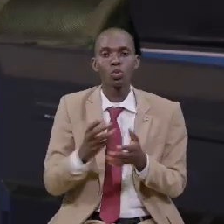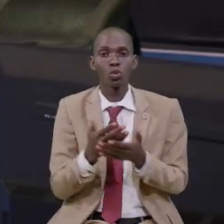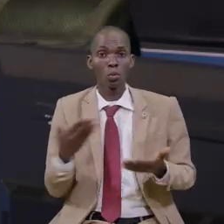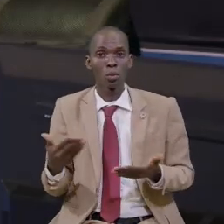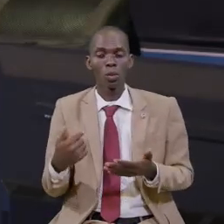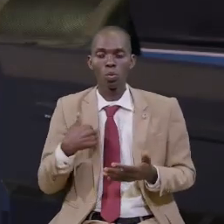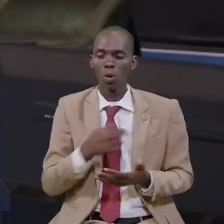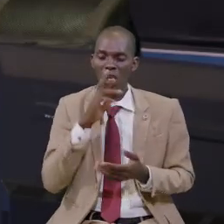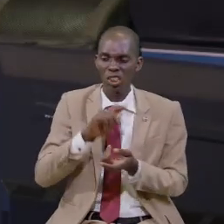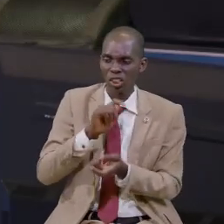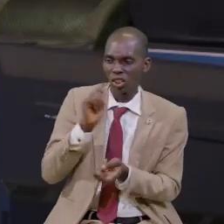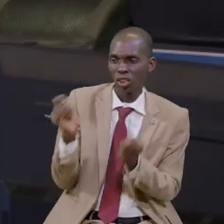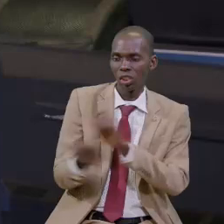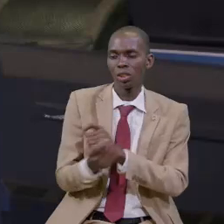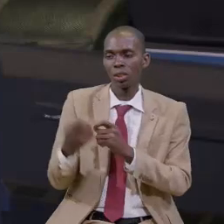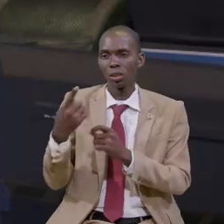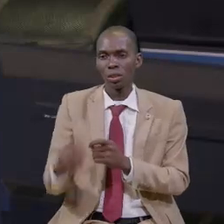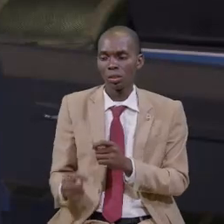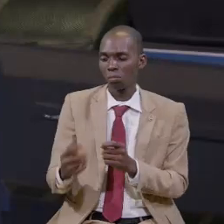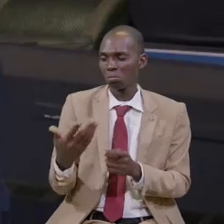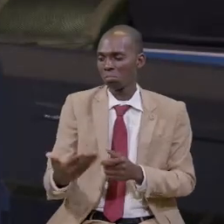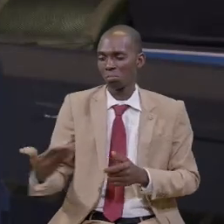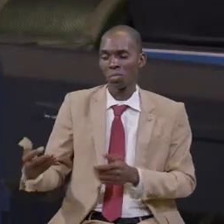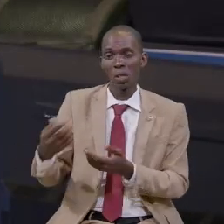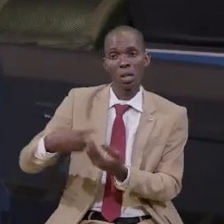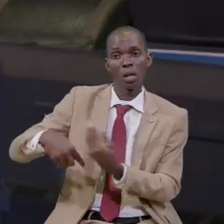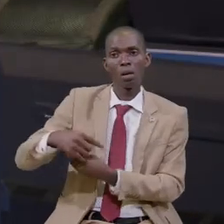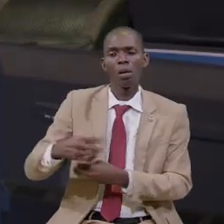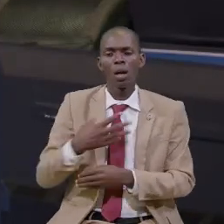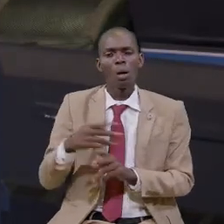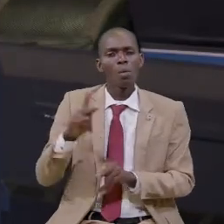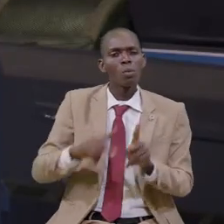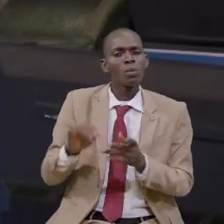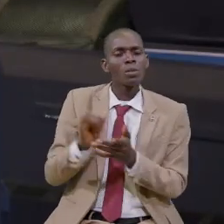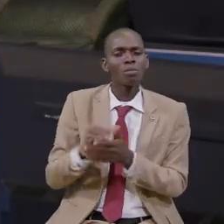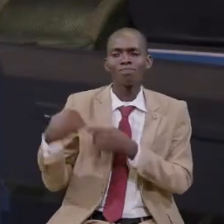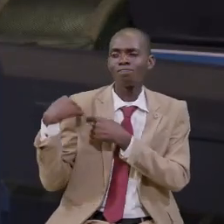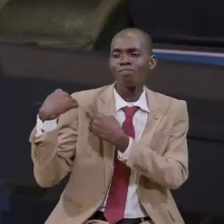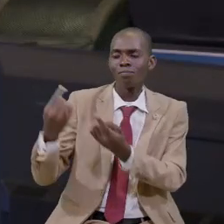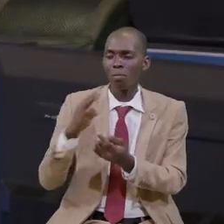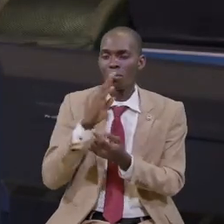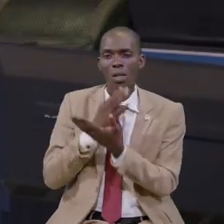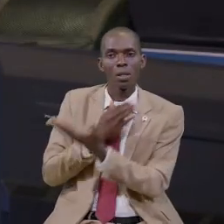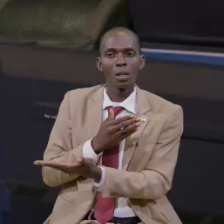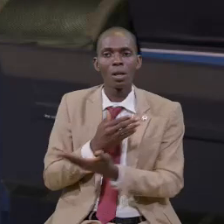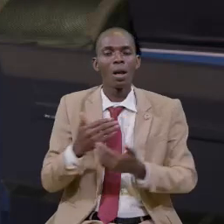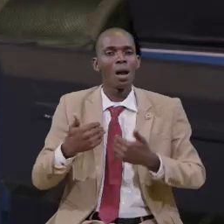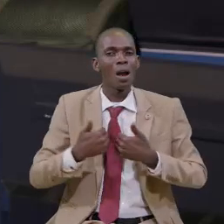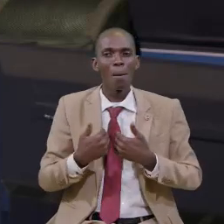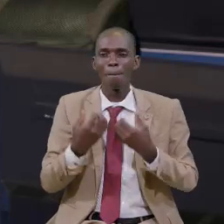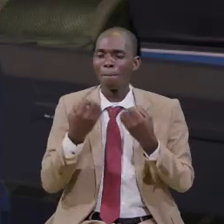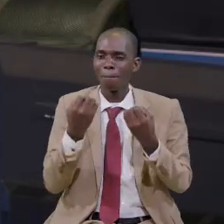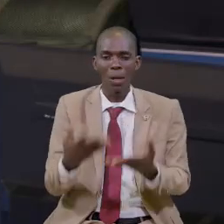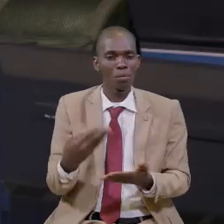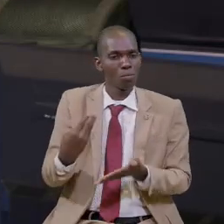system. And then the people in the system, they have a lot of money. And they